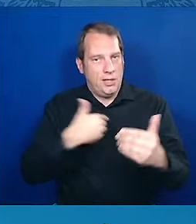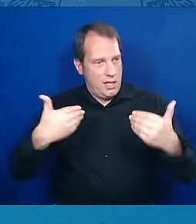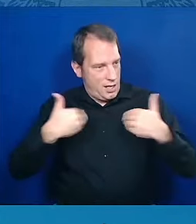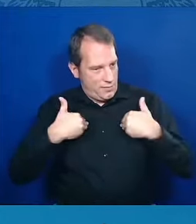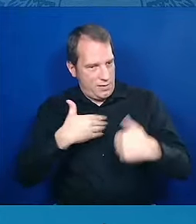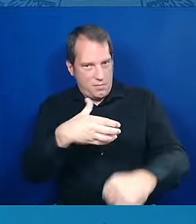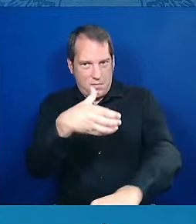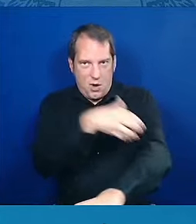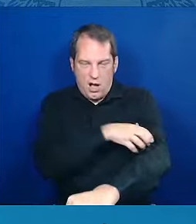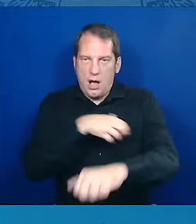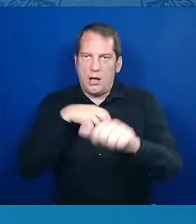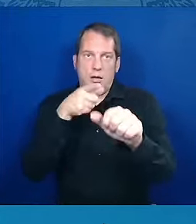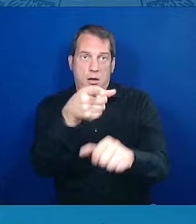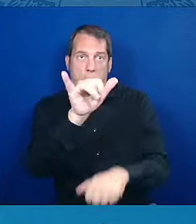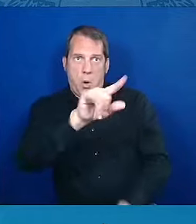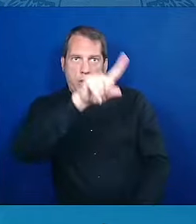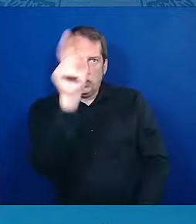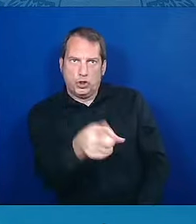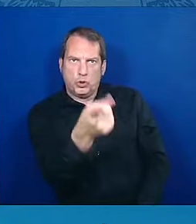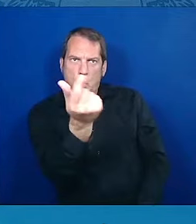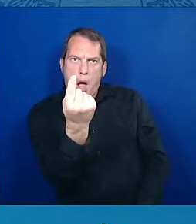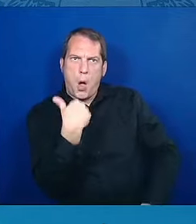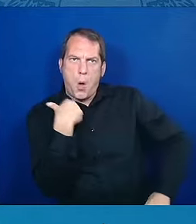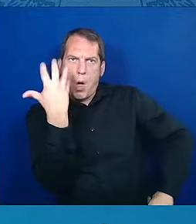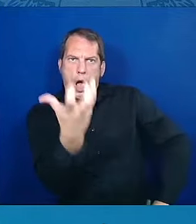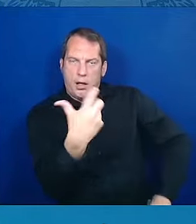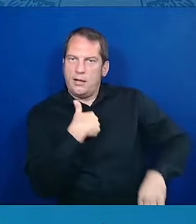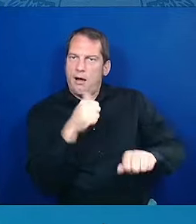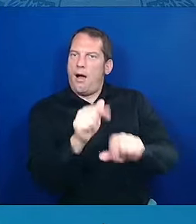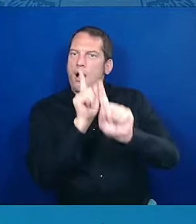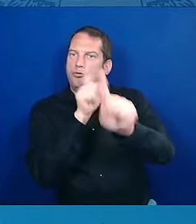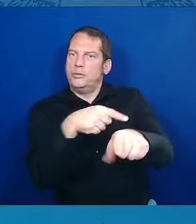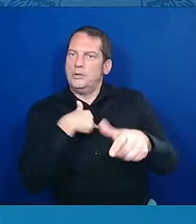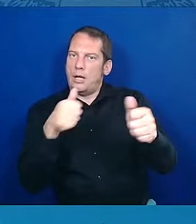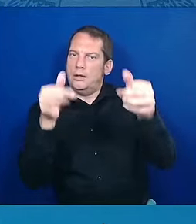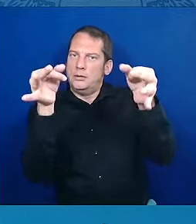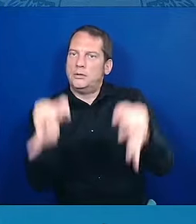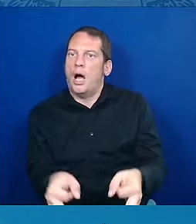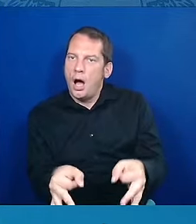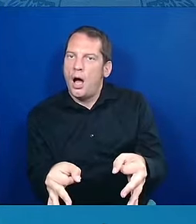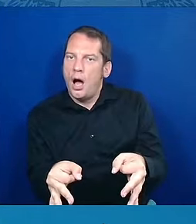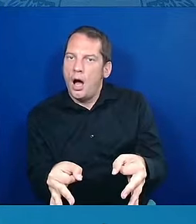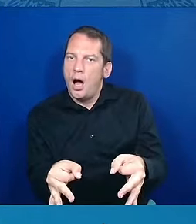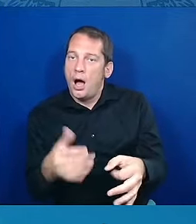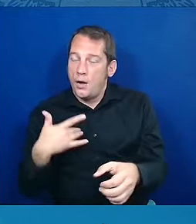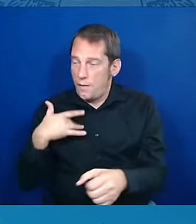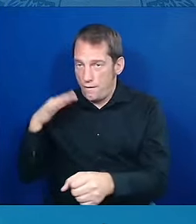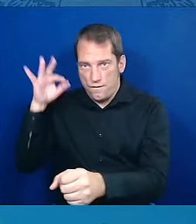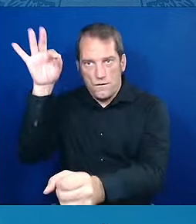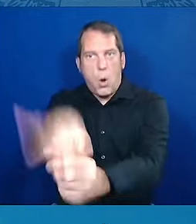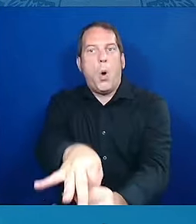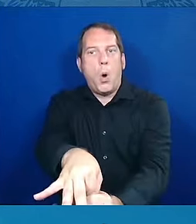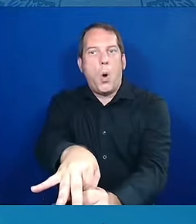heard. So today I ask you, AFT, are you ready to make your voices heard?